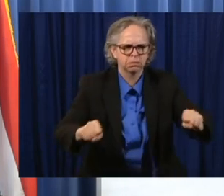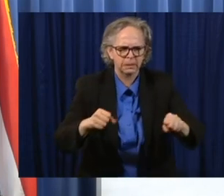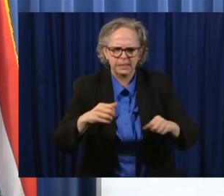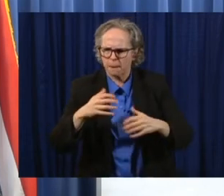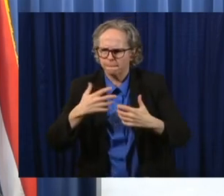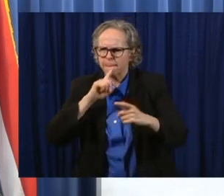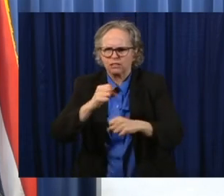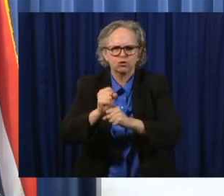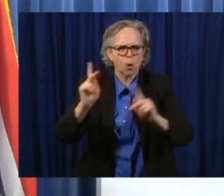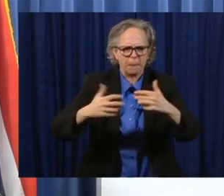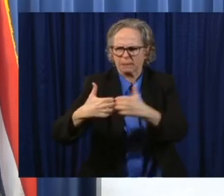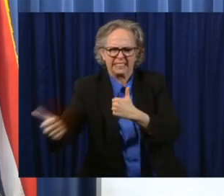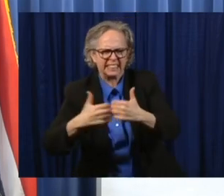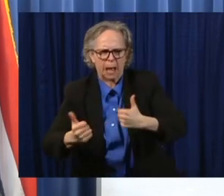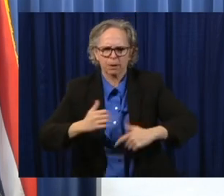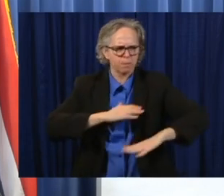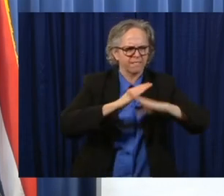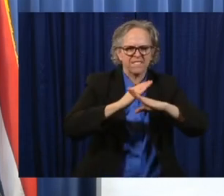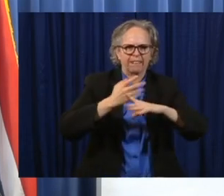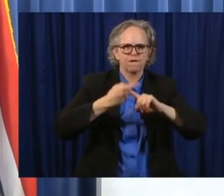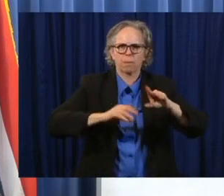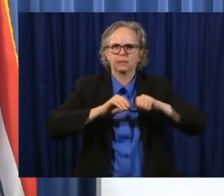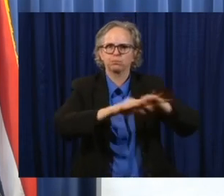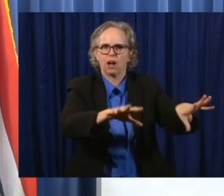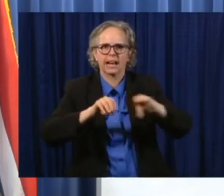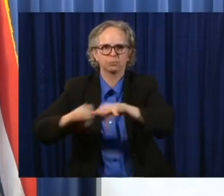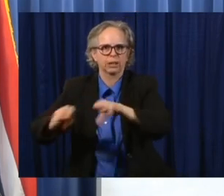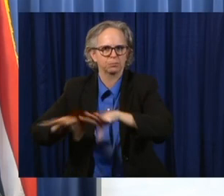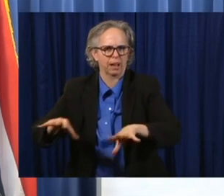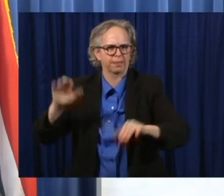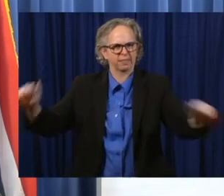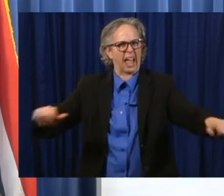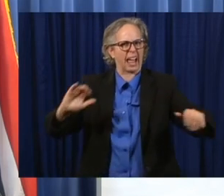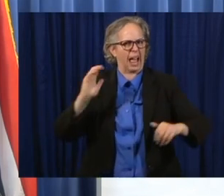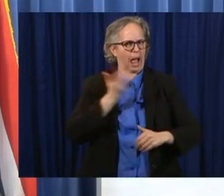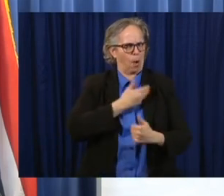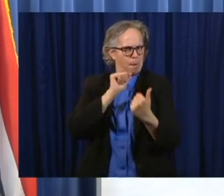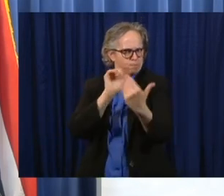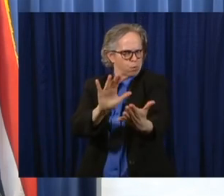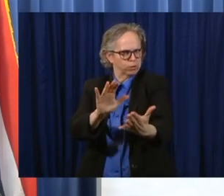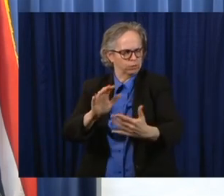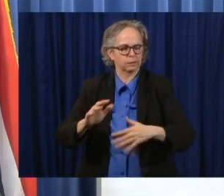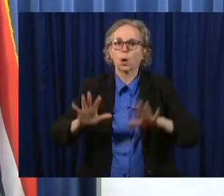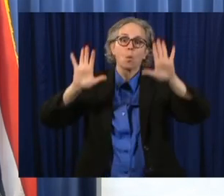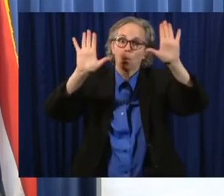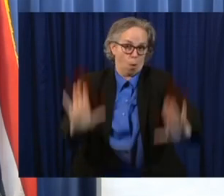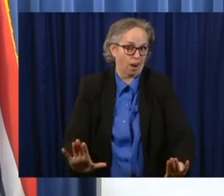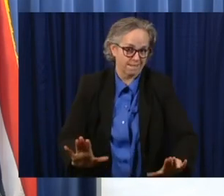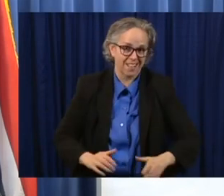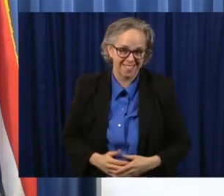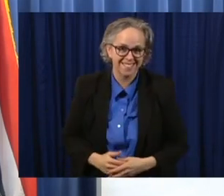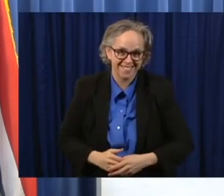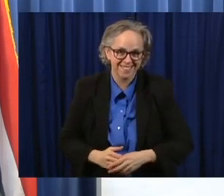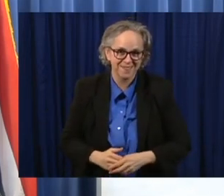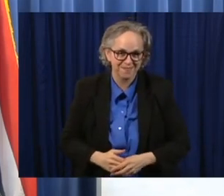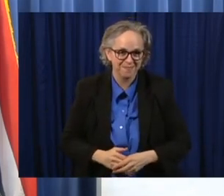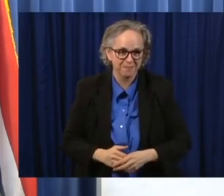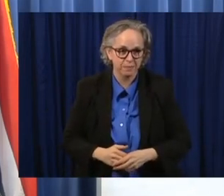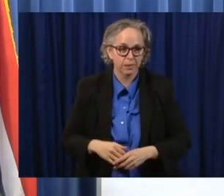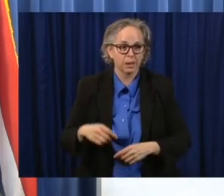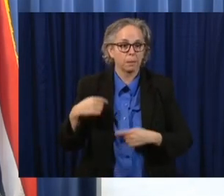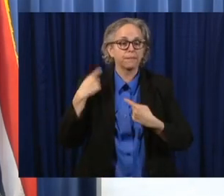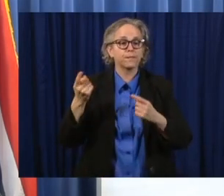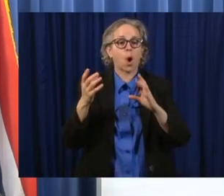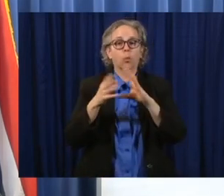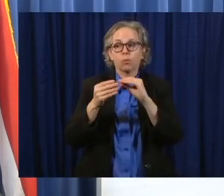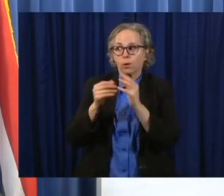spread it to others, that is a wonderful, wonderful thing. Before we talk to Dr. Hurst, I want to again